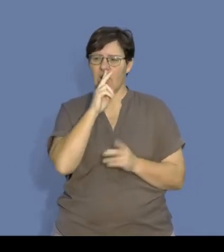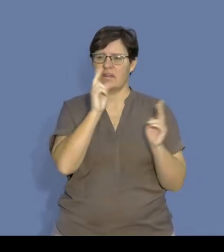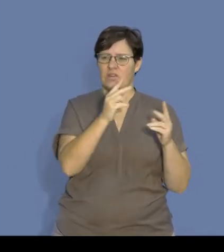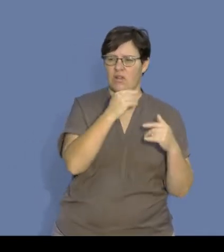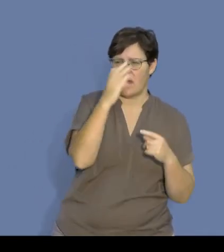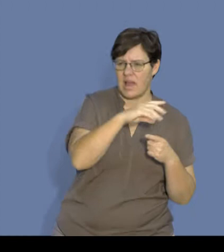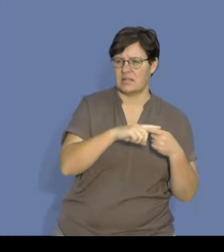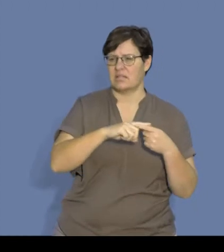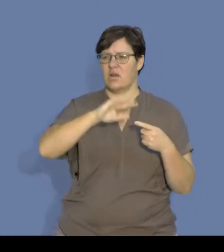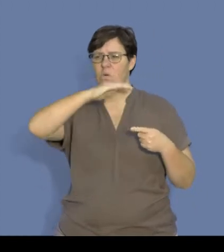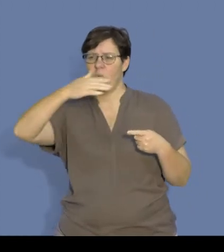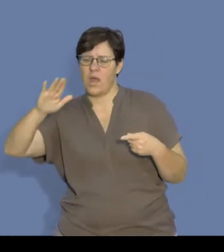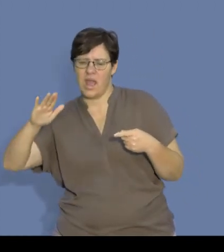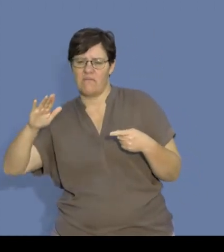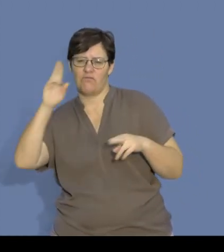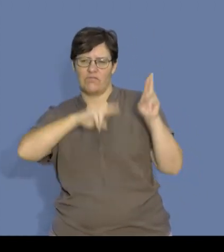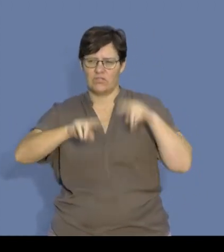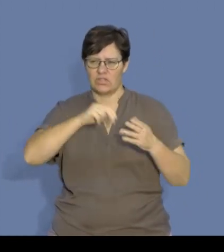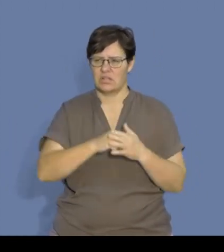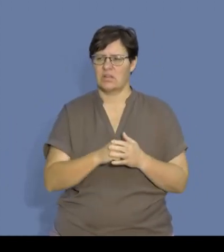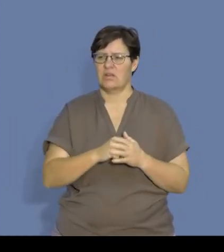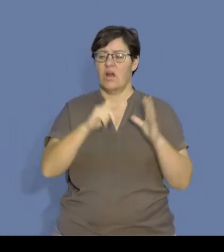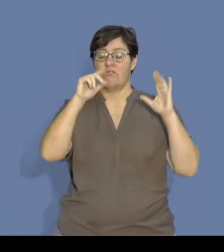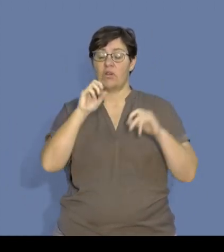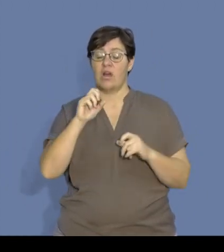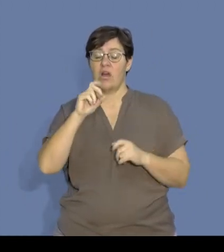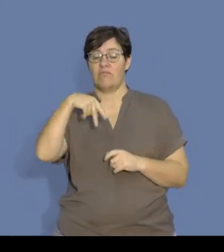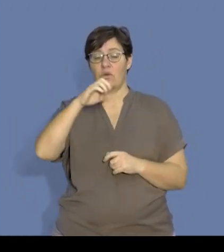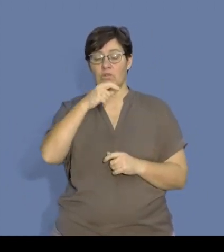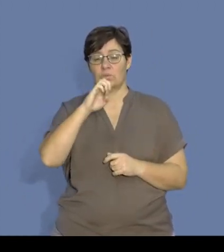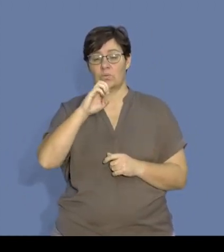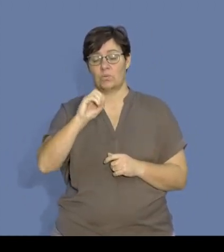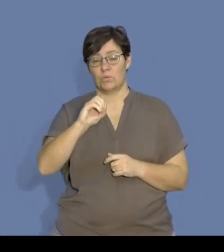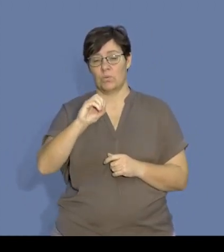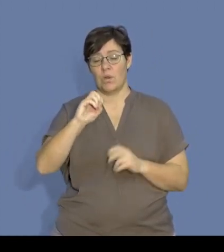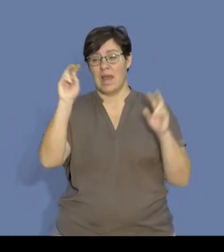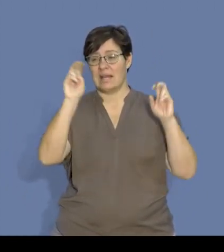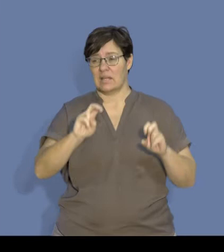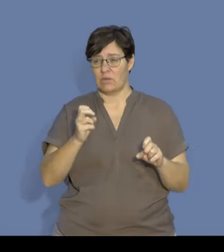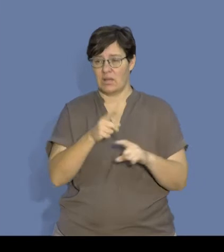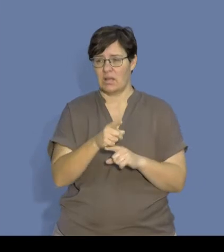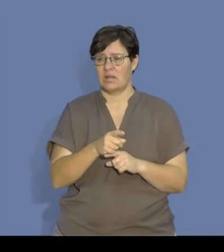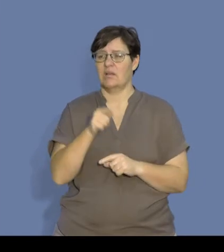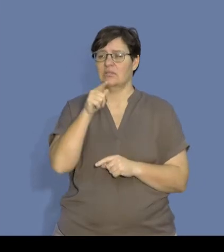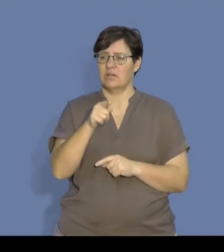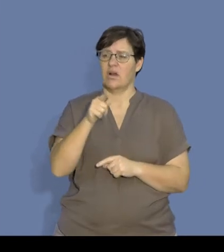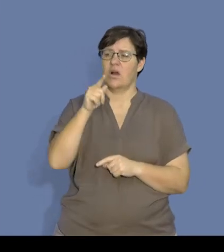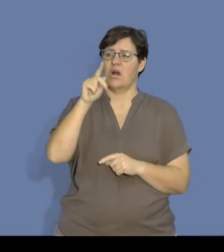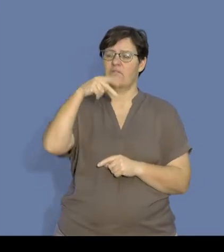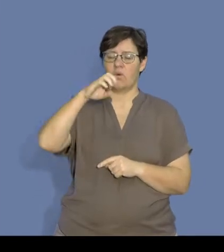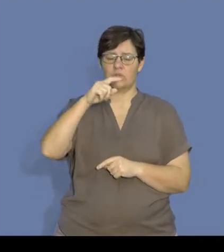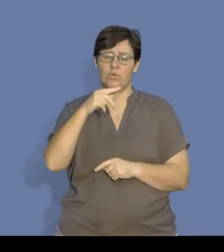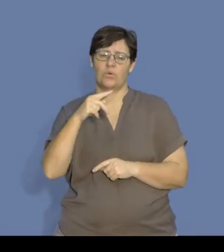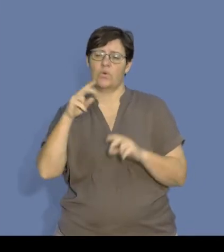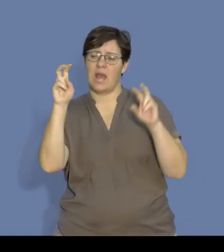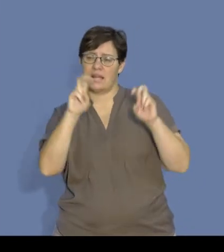do the photoelectric effect. We're going to do the photoelectric equation. We're going to look at how it affects current. And